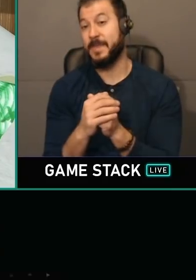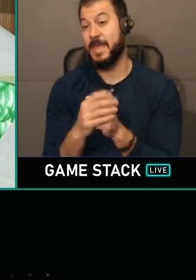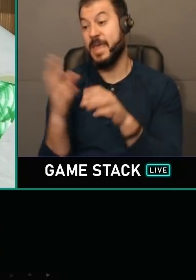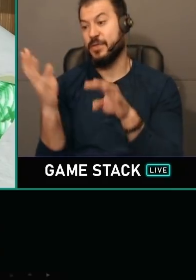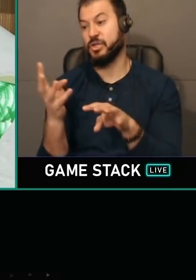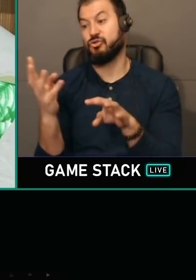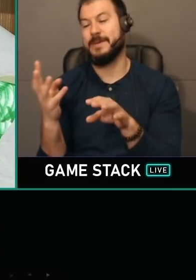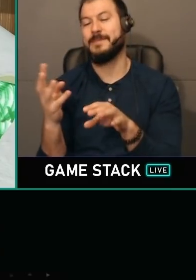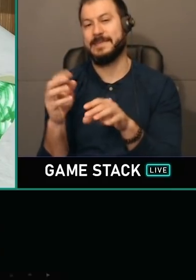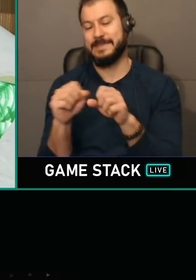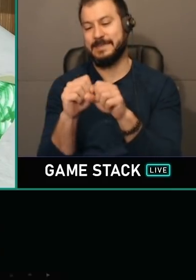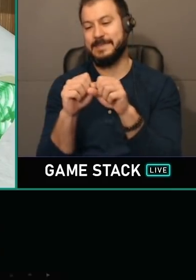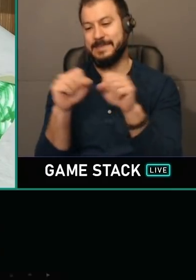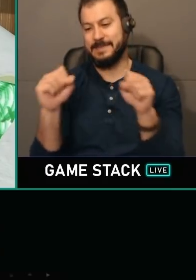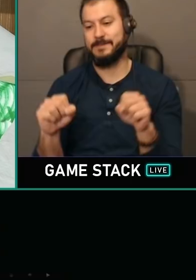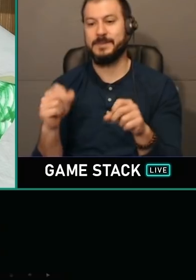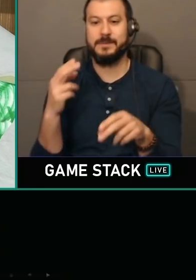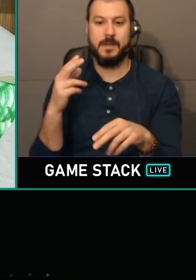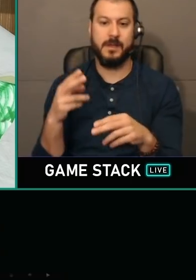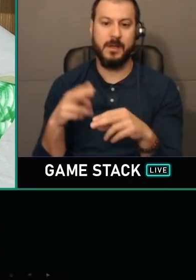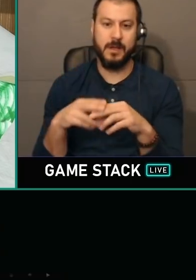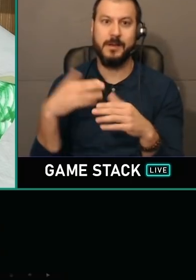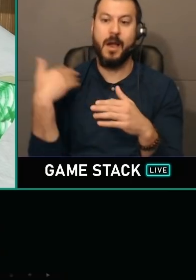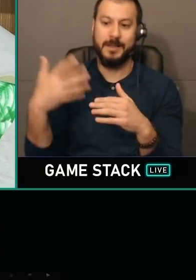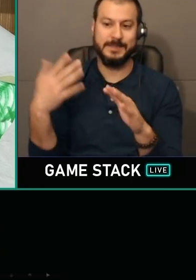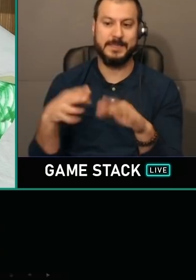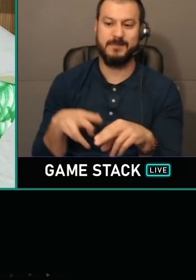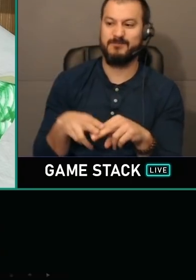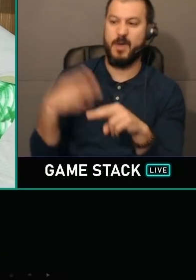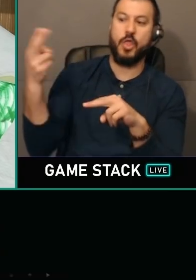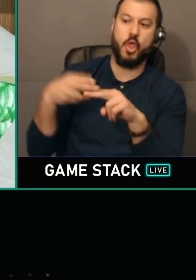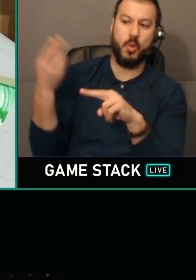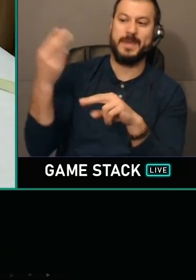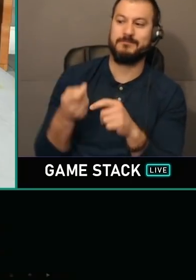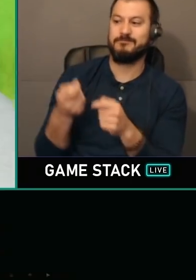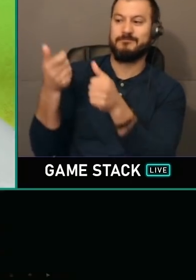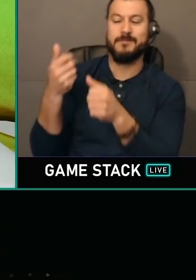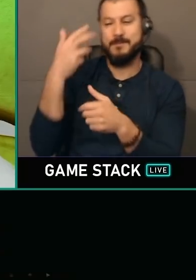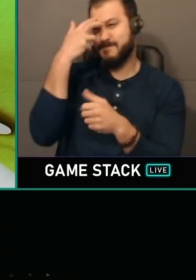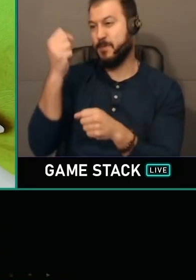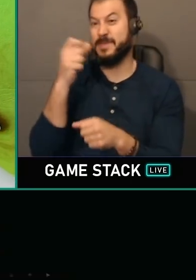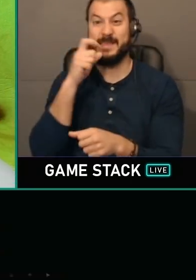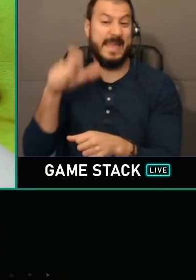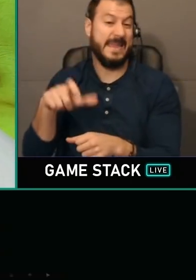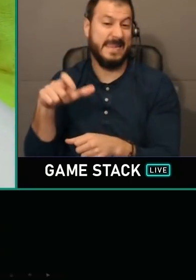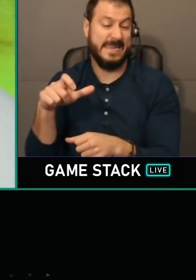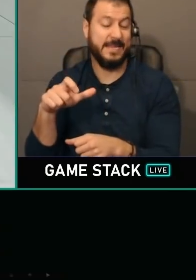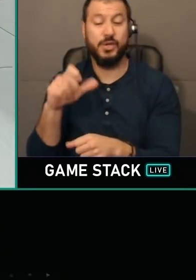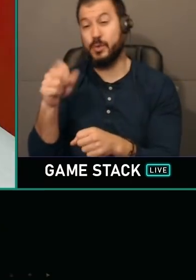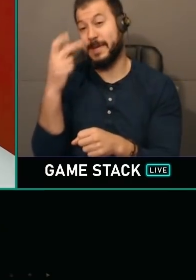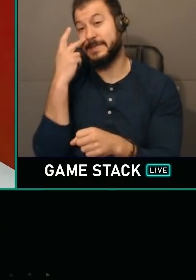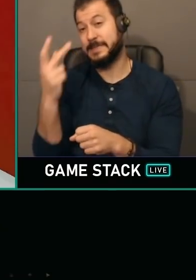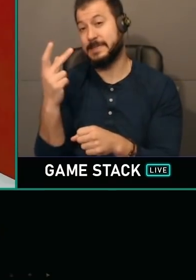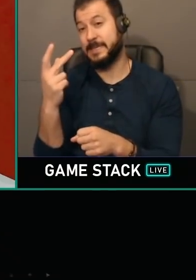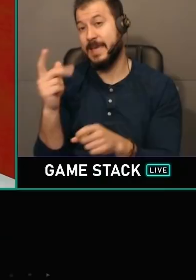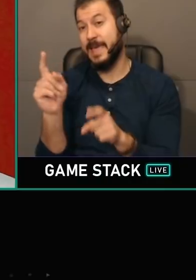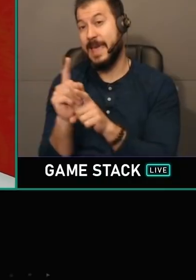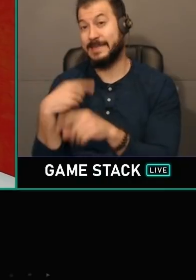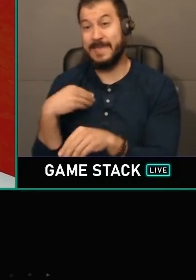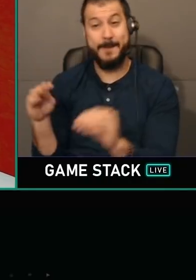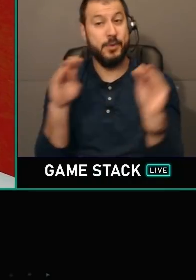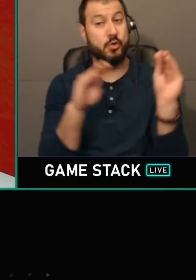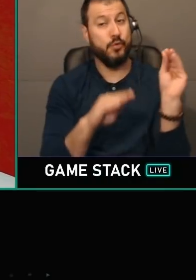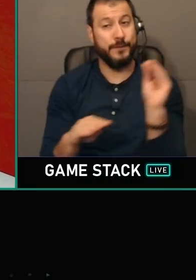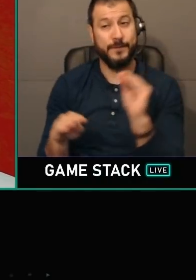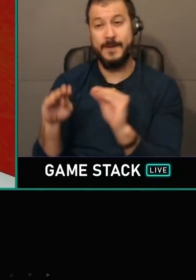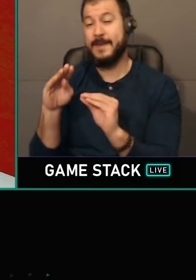is constantly unloading memory that hasn't been needed for a few seconds, so you can see here that as I move, and